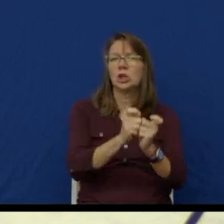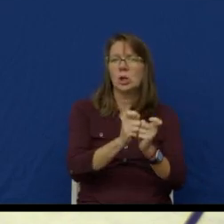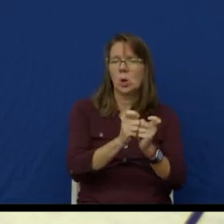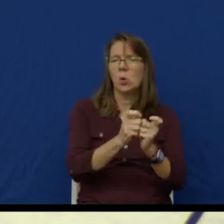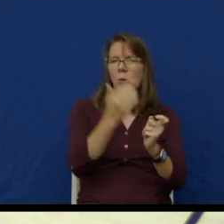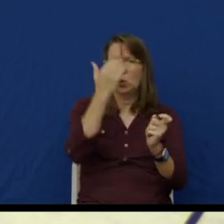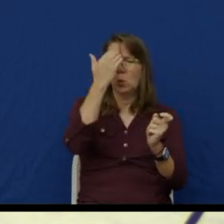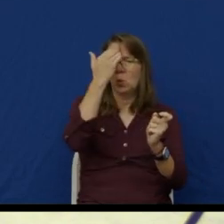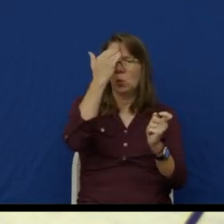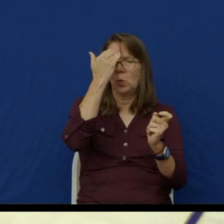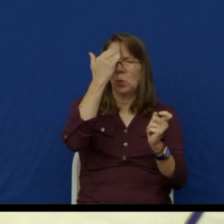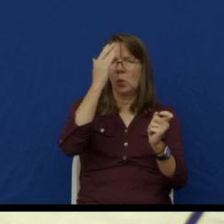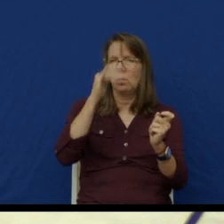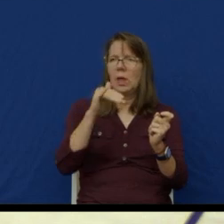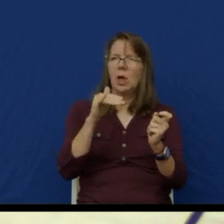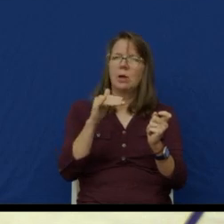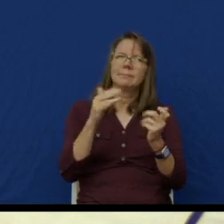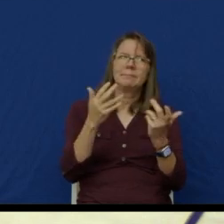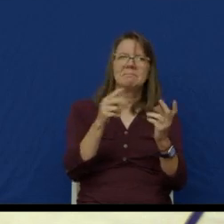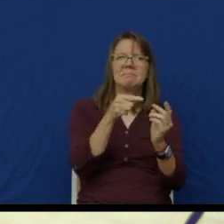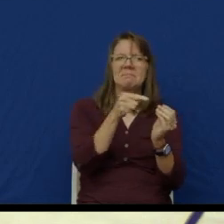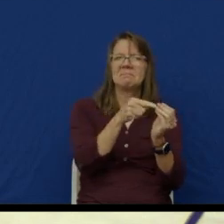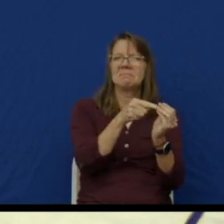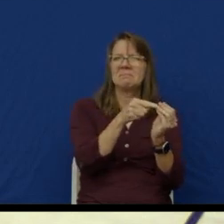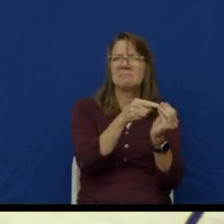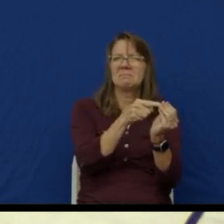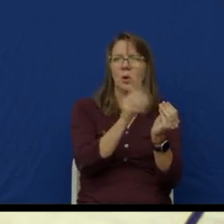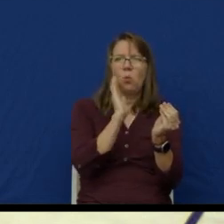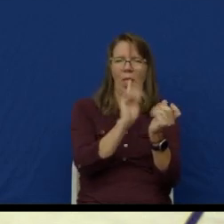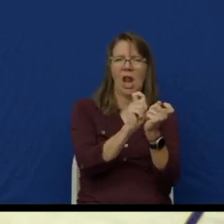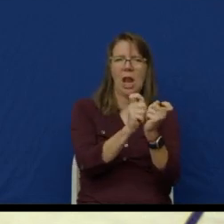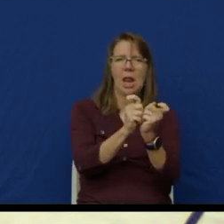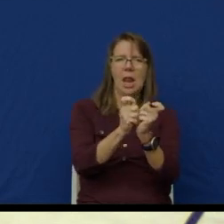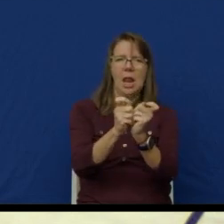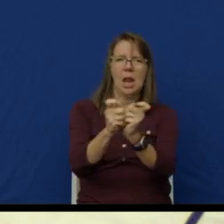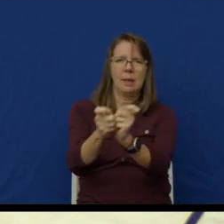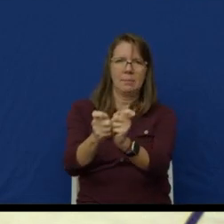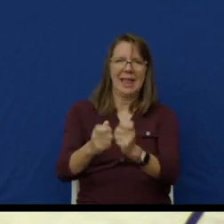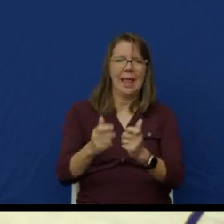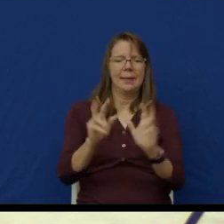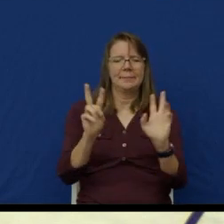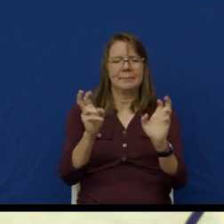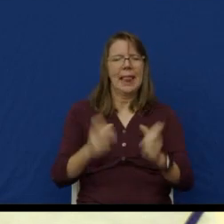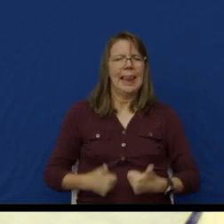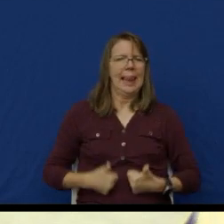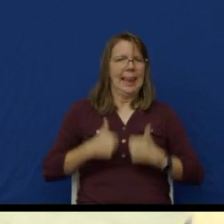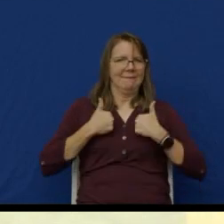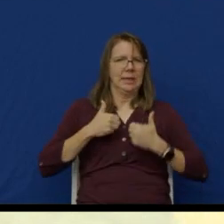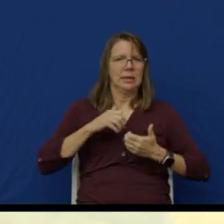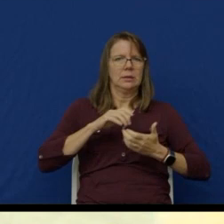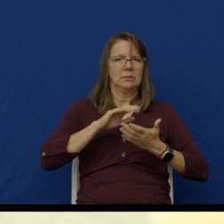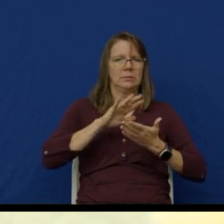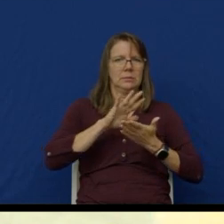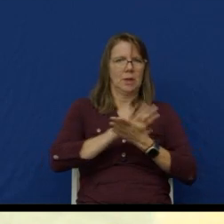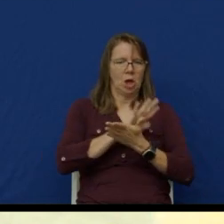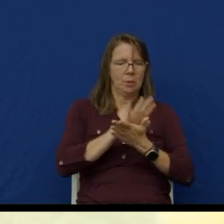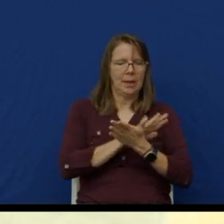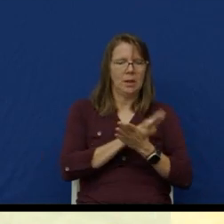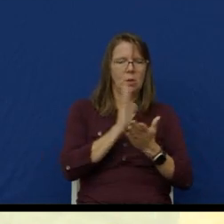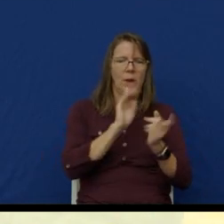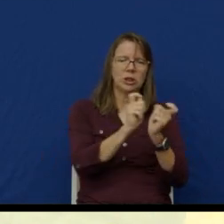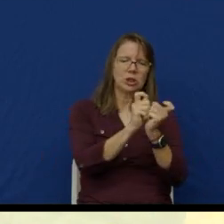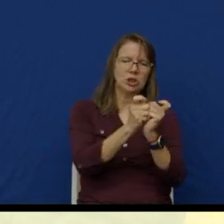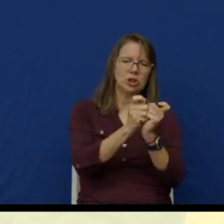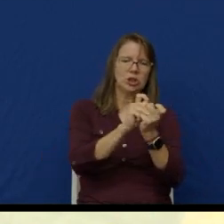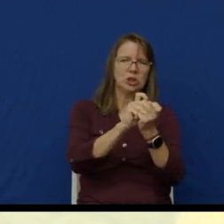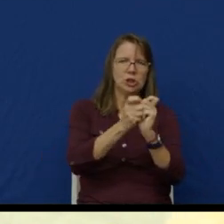that is kind of a living document? I mean, we're going to get better at articulating our interests and